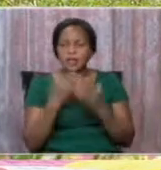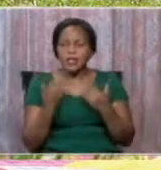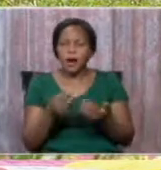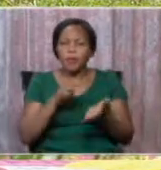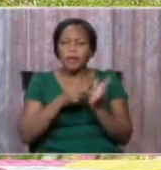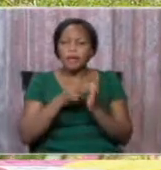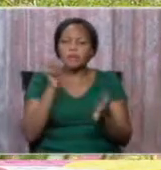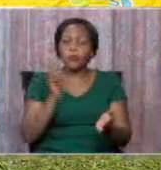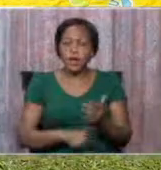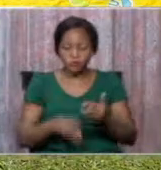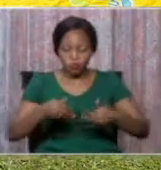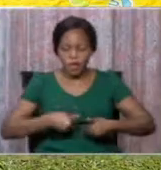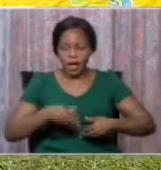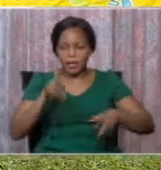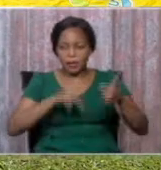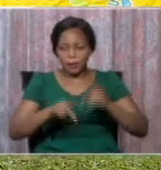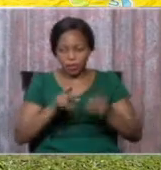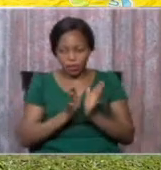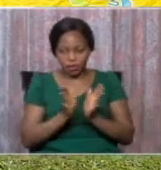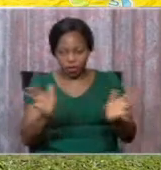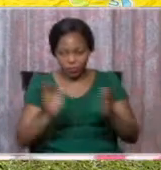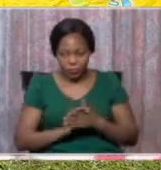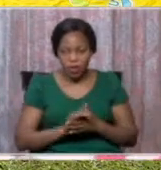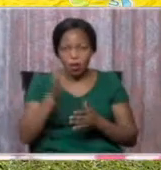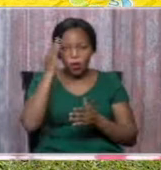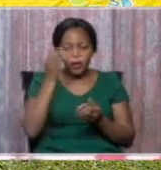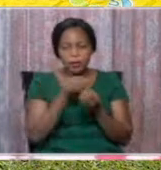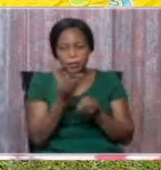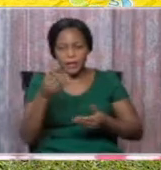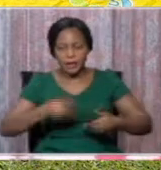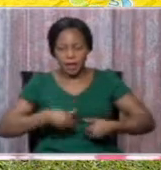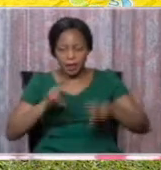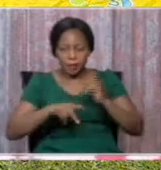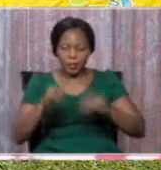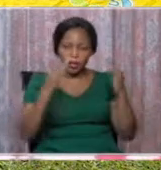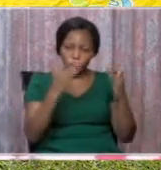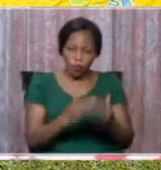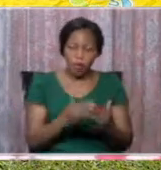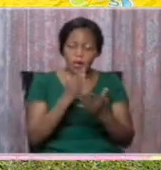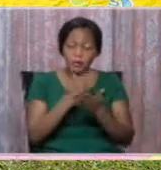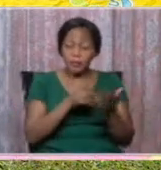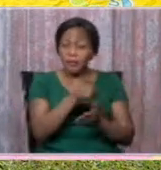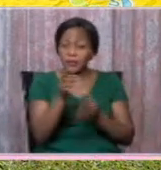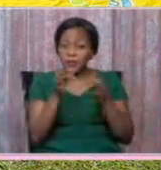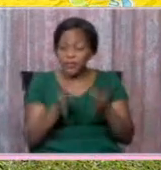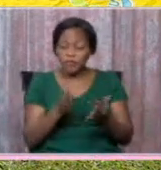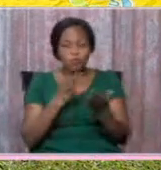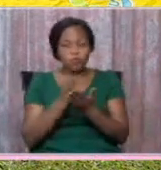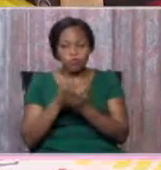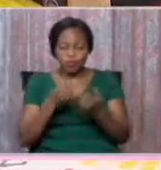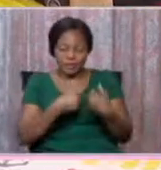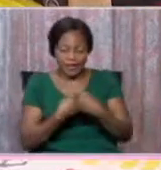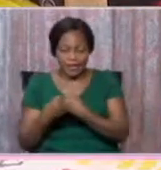We are hanging out with buddies, girls clap, and the boys.